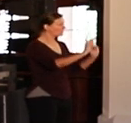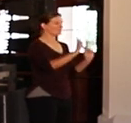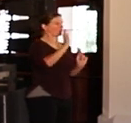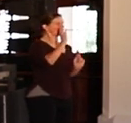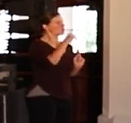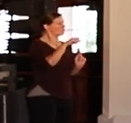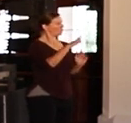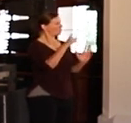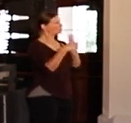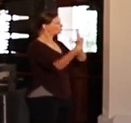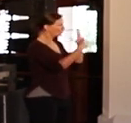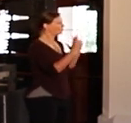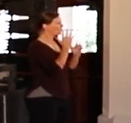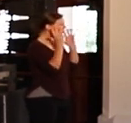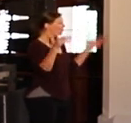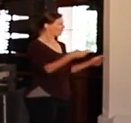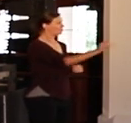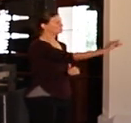that welcome to you as well.